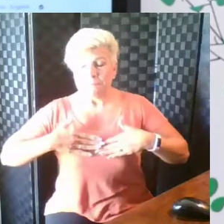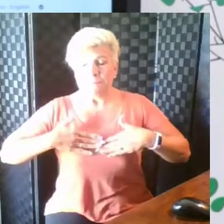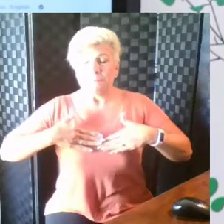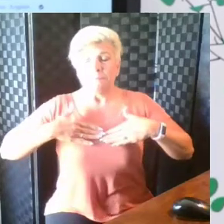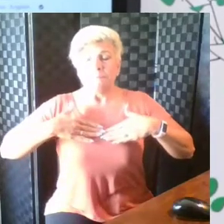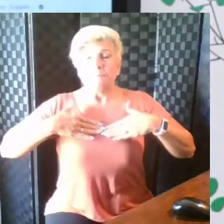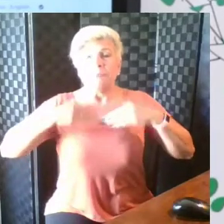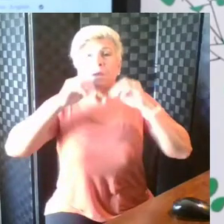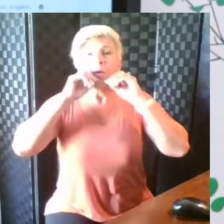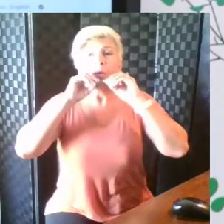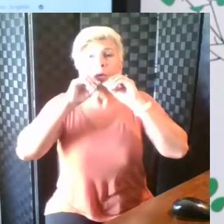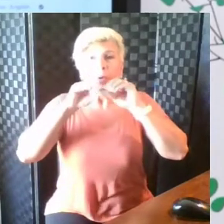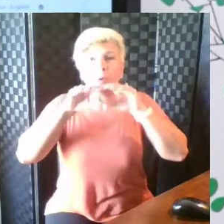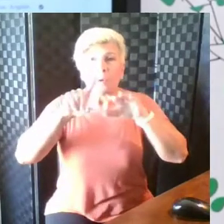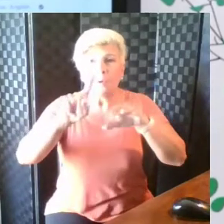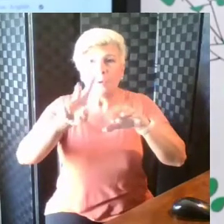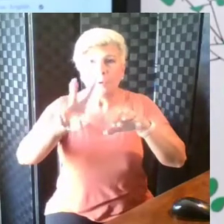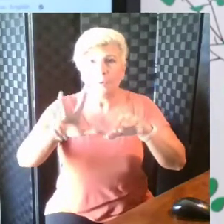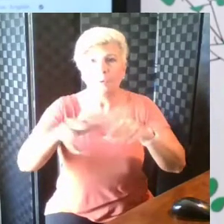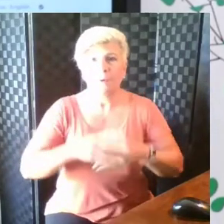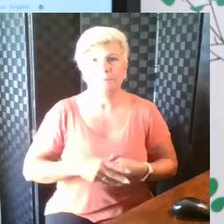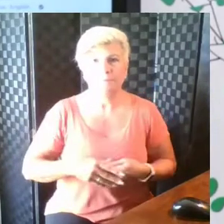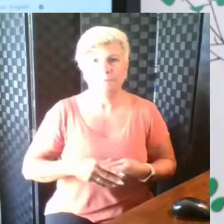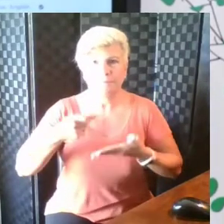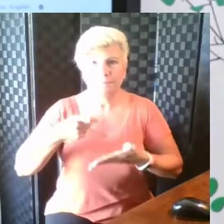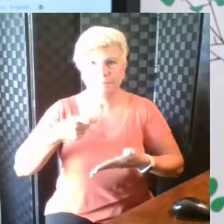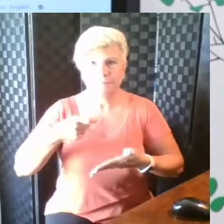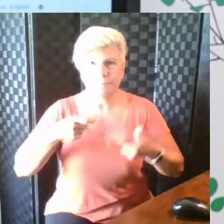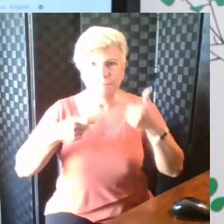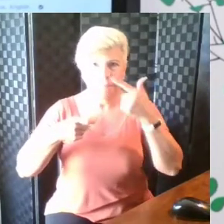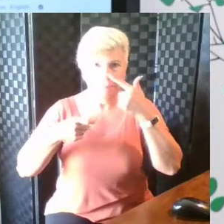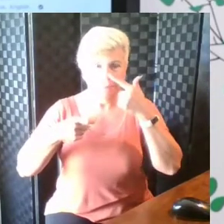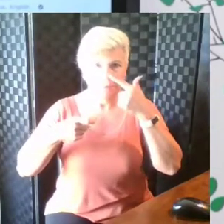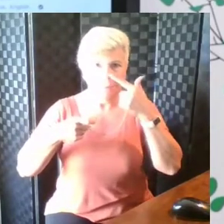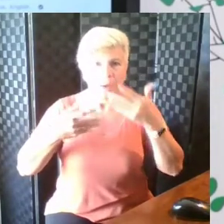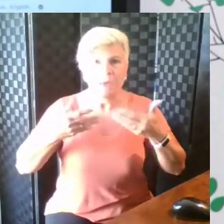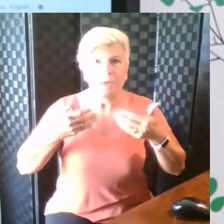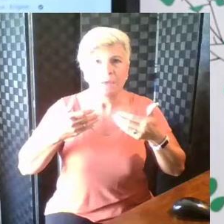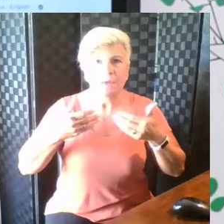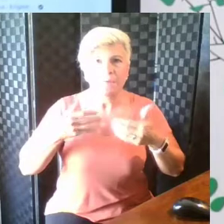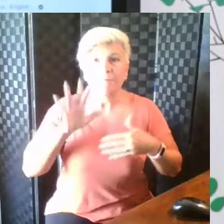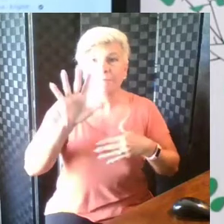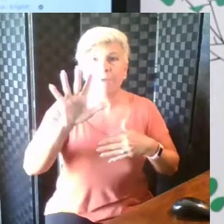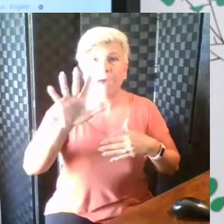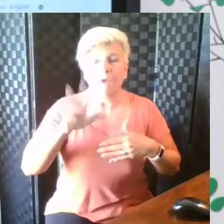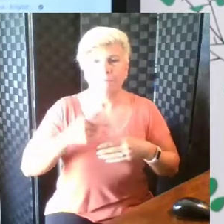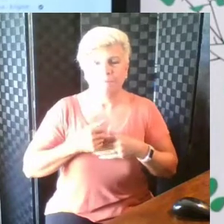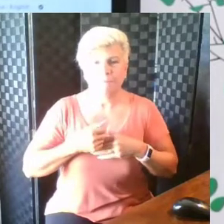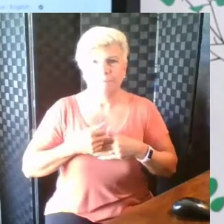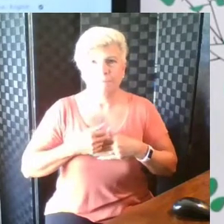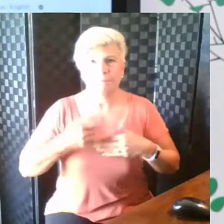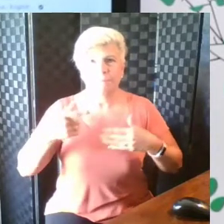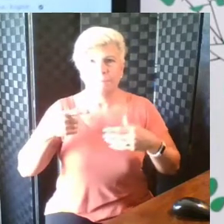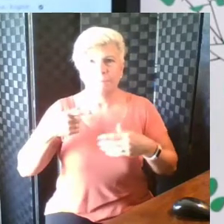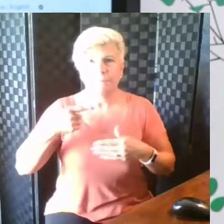to blow off the hot cocoa so it's ready to sip. All right, here we go. Let's try 5 deep breaths today. Here we go.